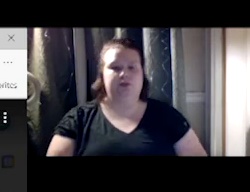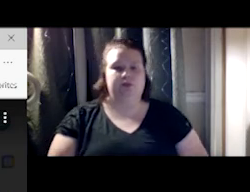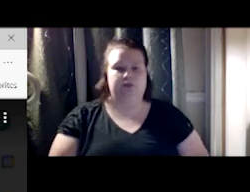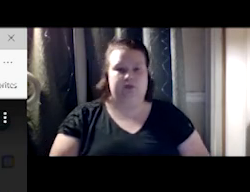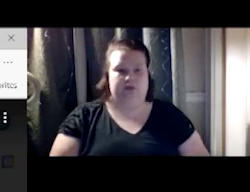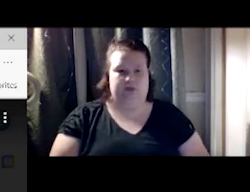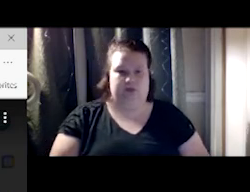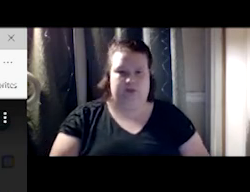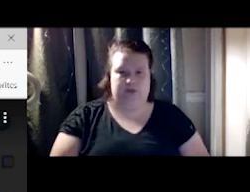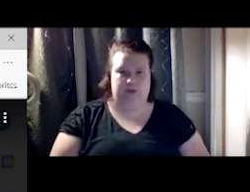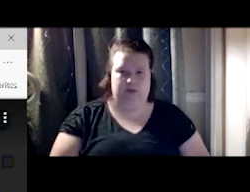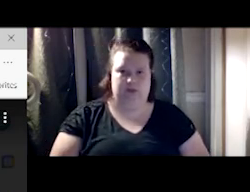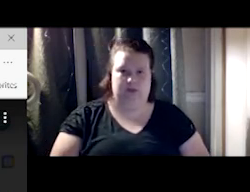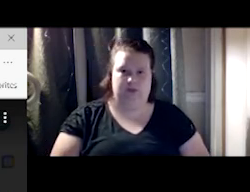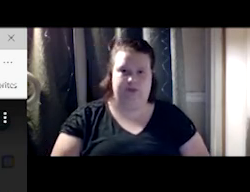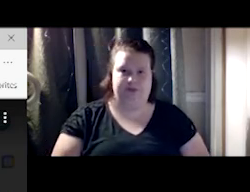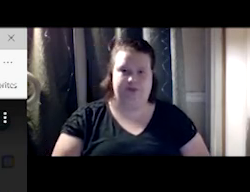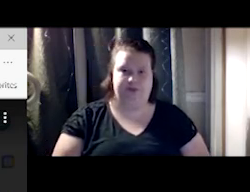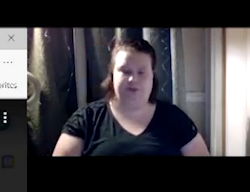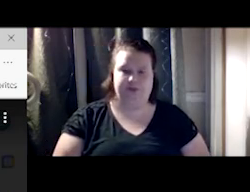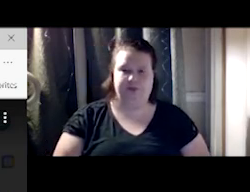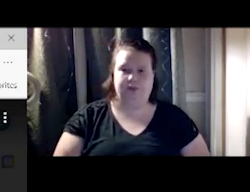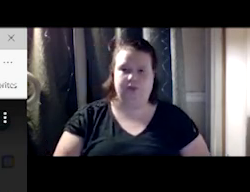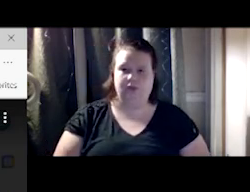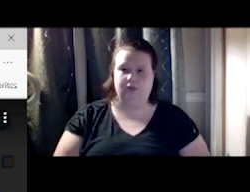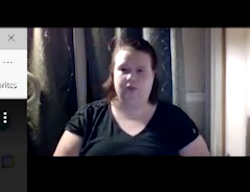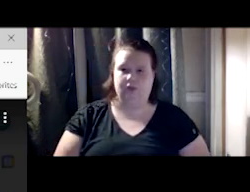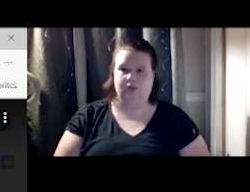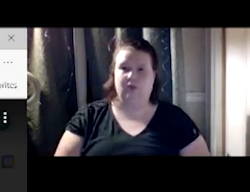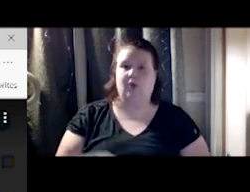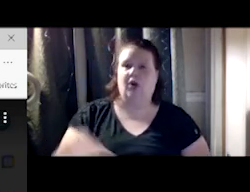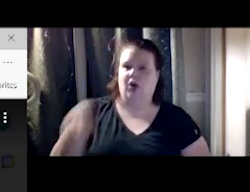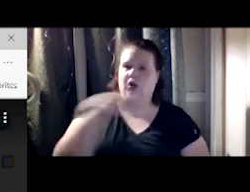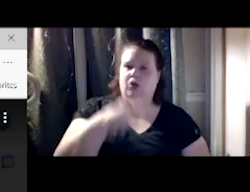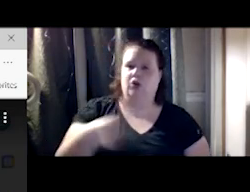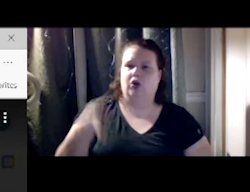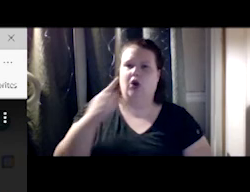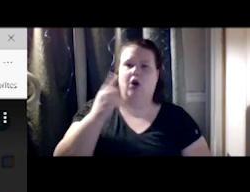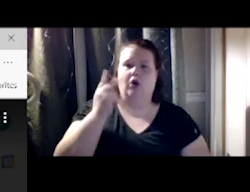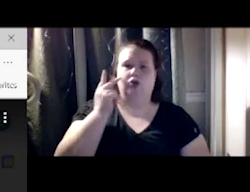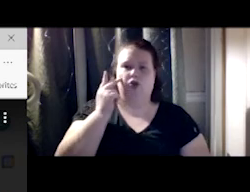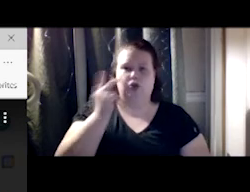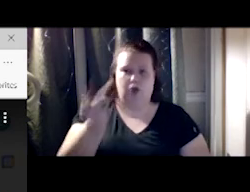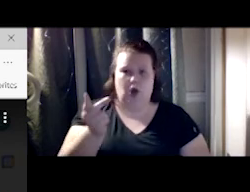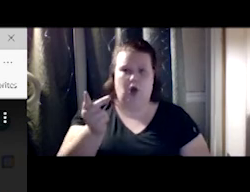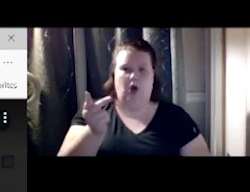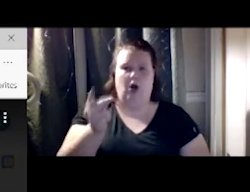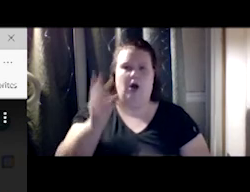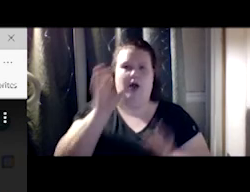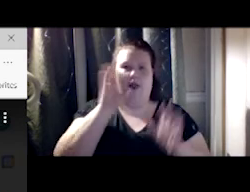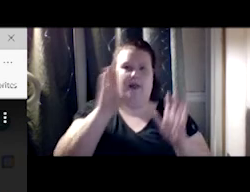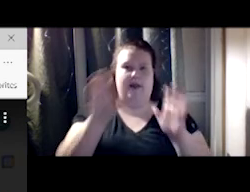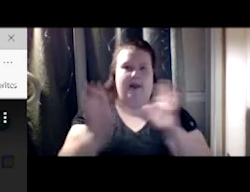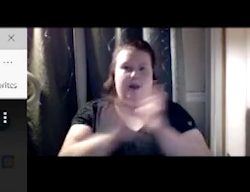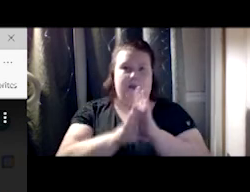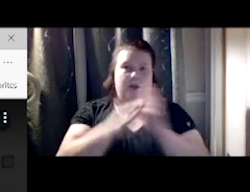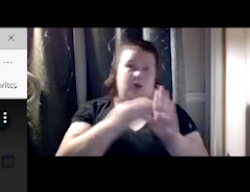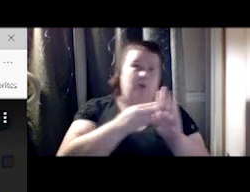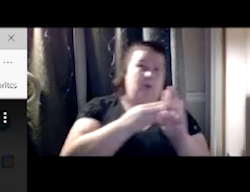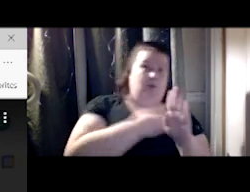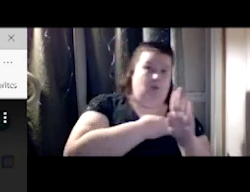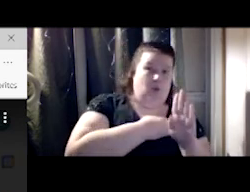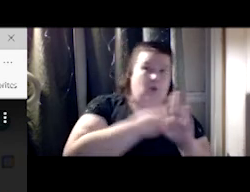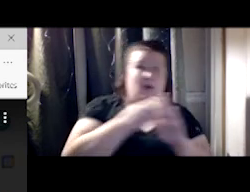And you guys saw some of the imagery that we showed about the before and after, and you can't really tell that even that space